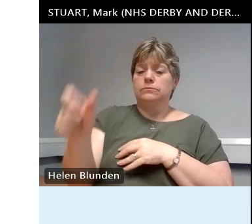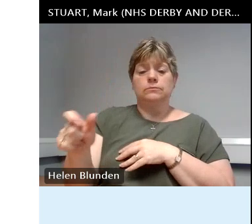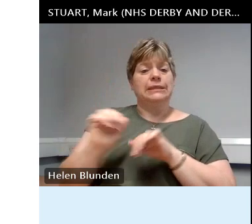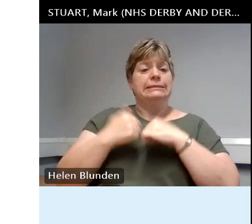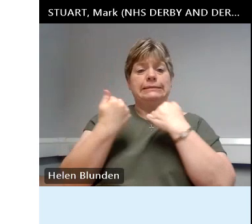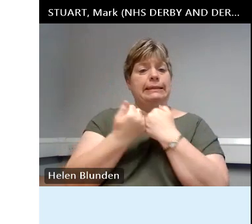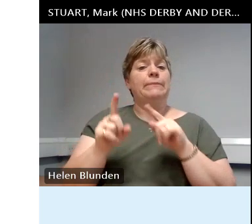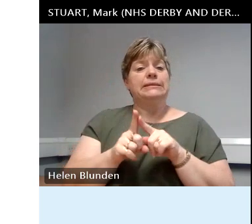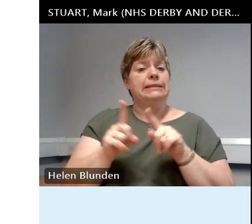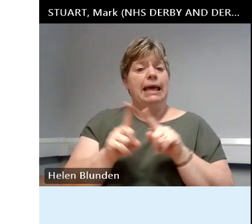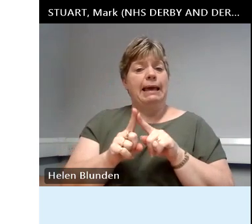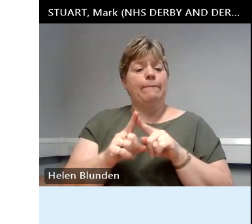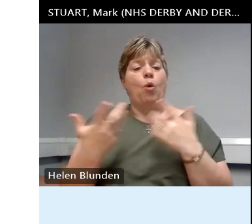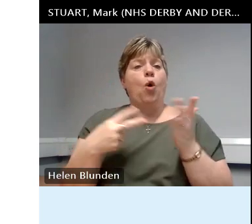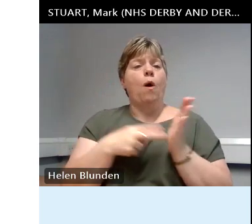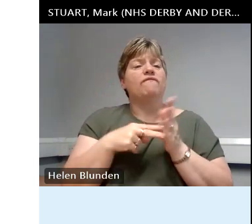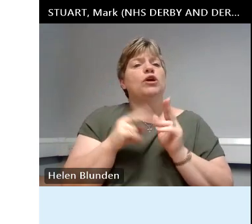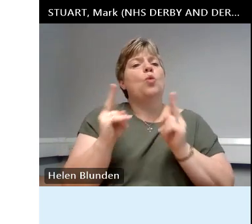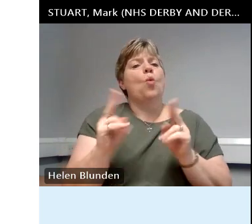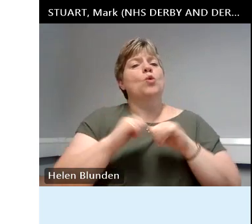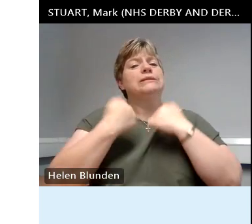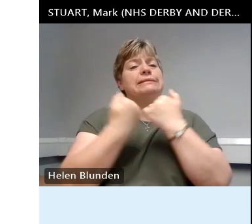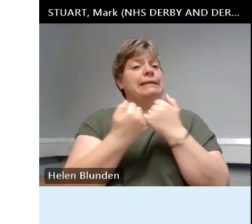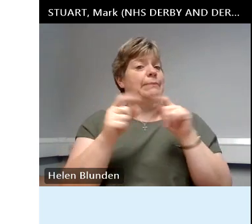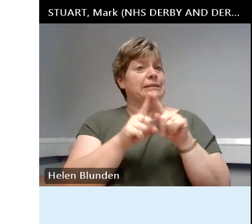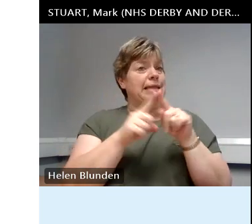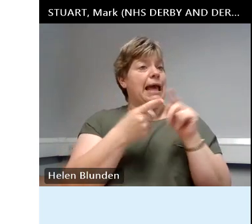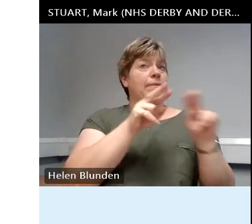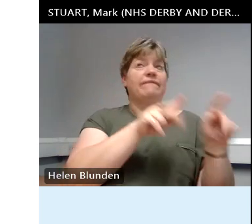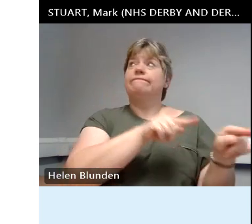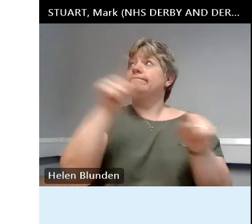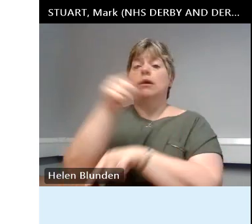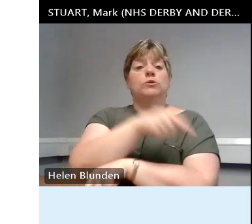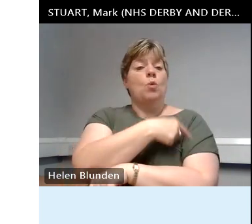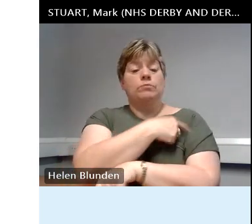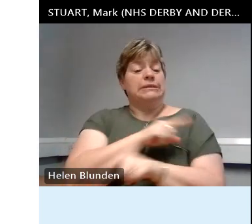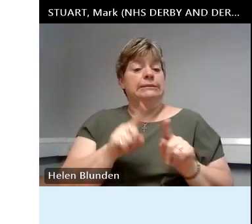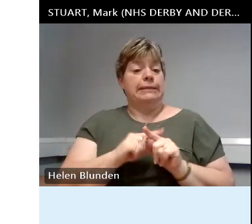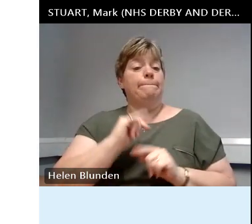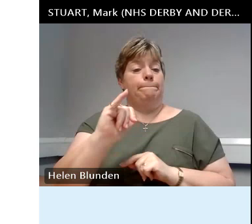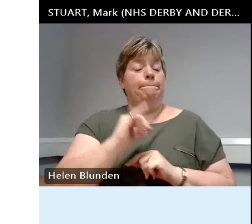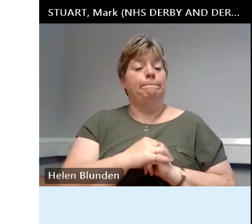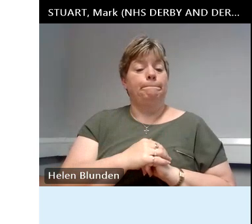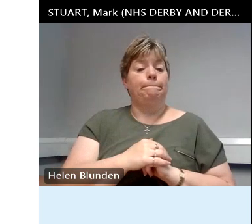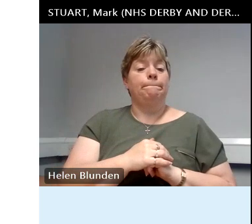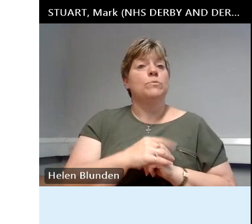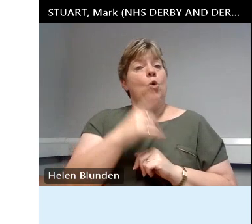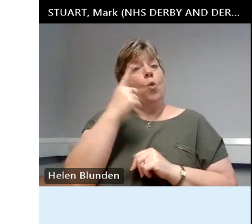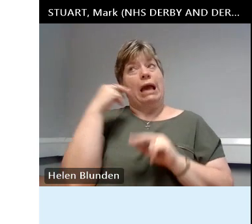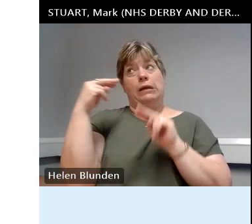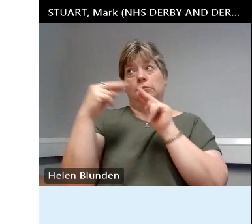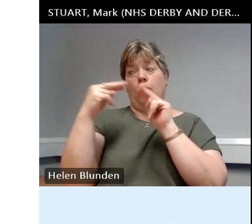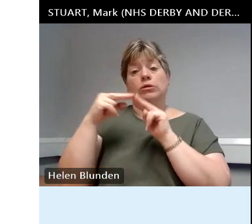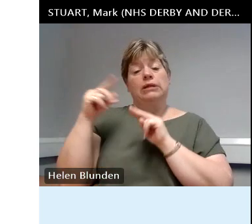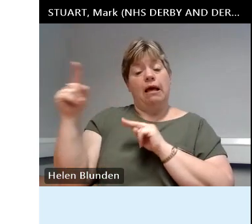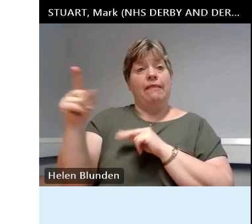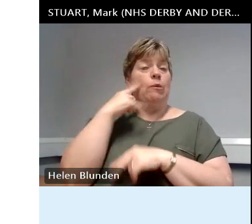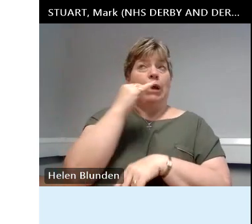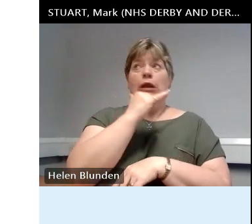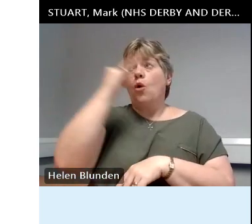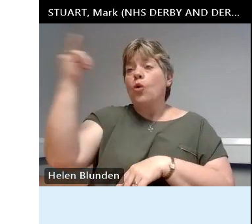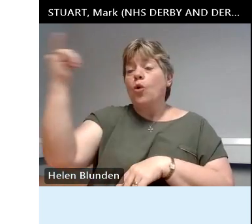team or a virtual wards team as you would have if you were in the hospital bed. So you'll have contact details and you'll be able to call them